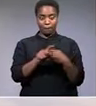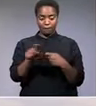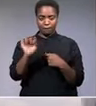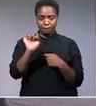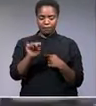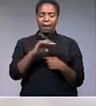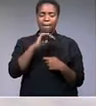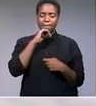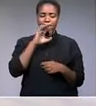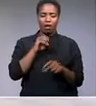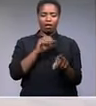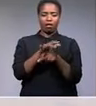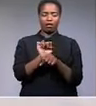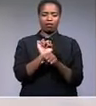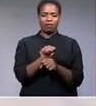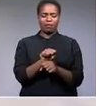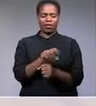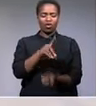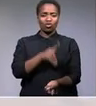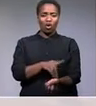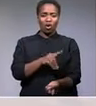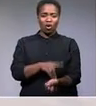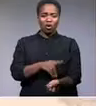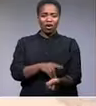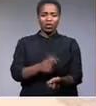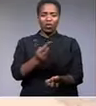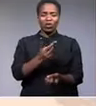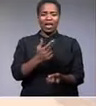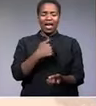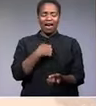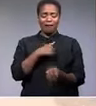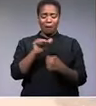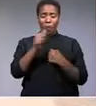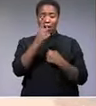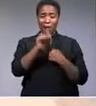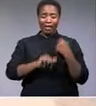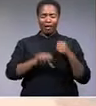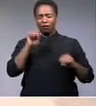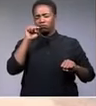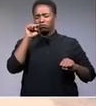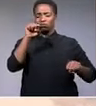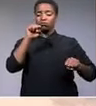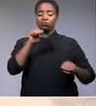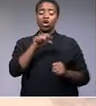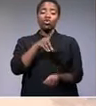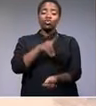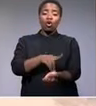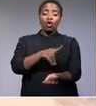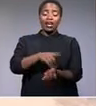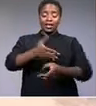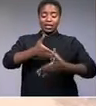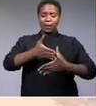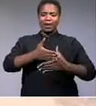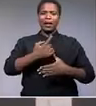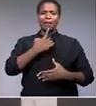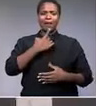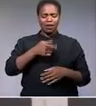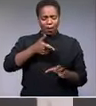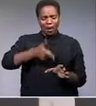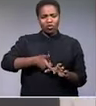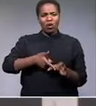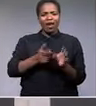knock-on effect. Doctors have embarked on a month-long strike. They are demanding enough fuel to travel to